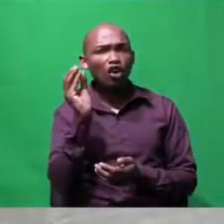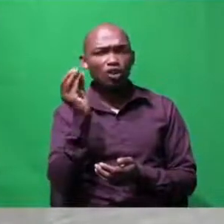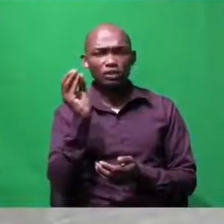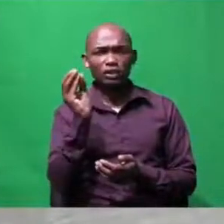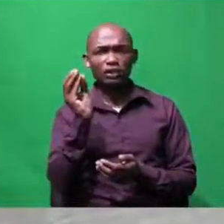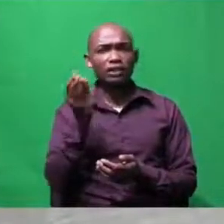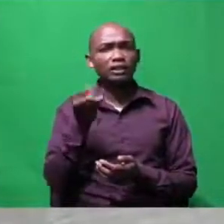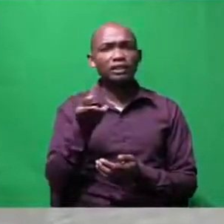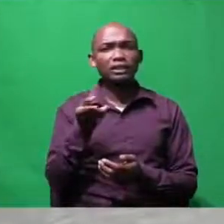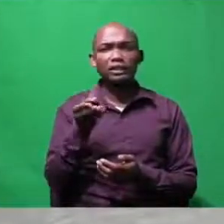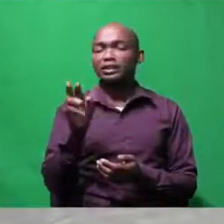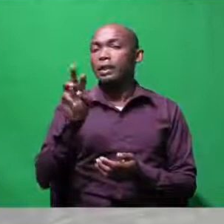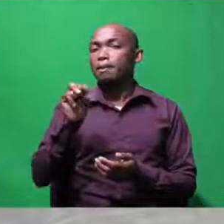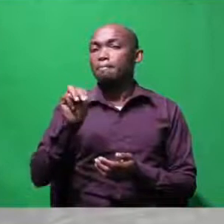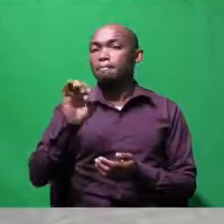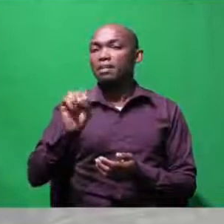Goldie is a mineral.